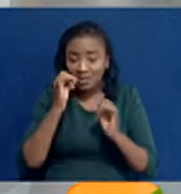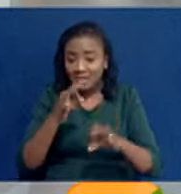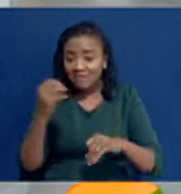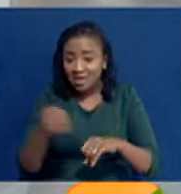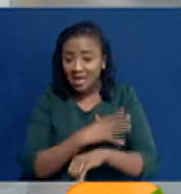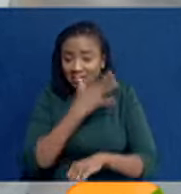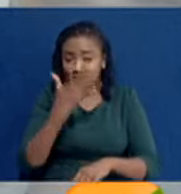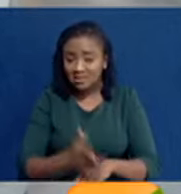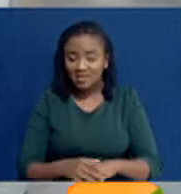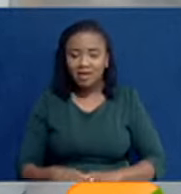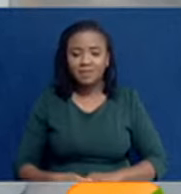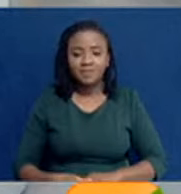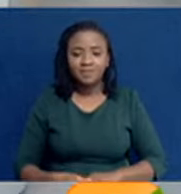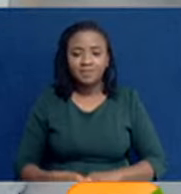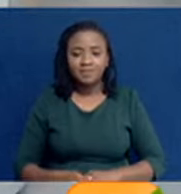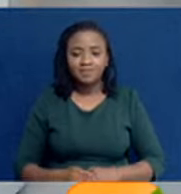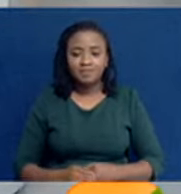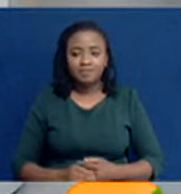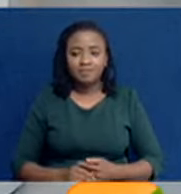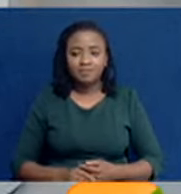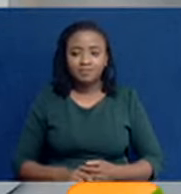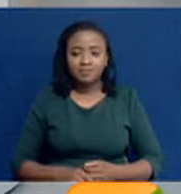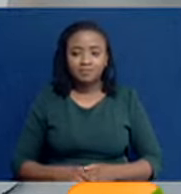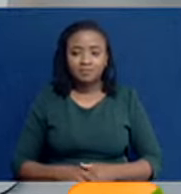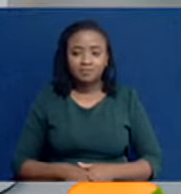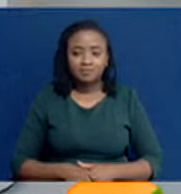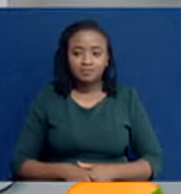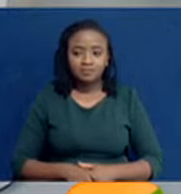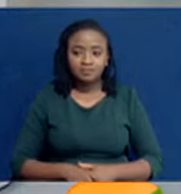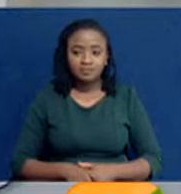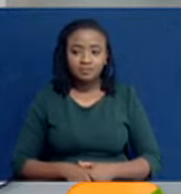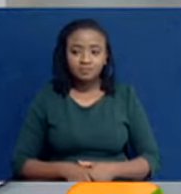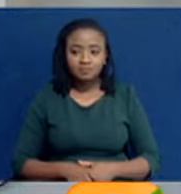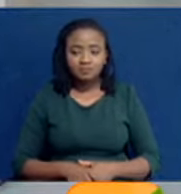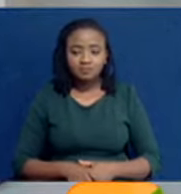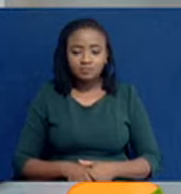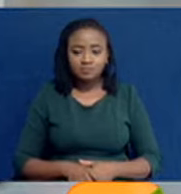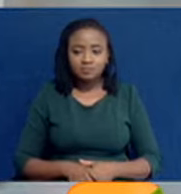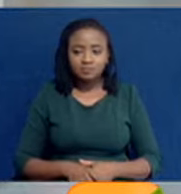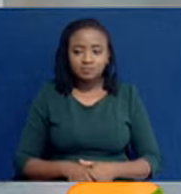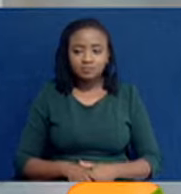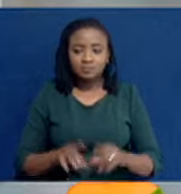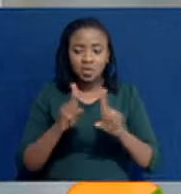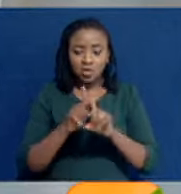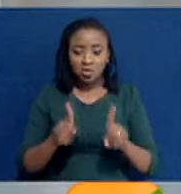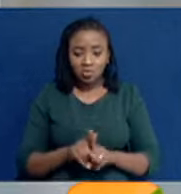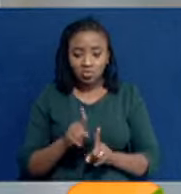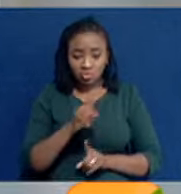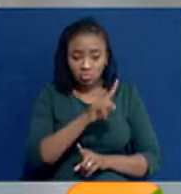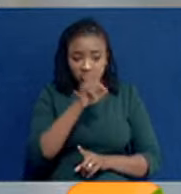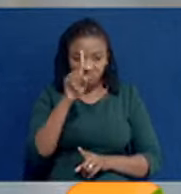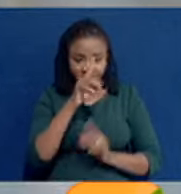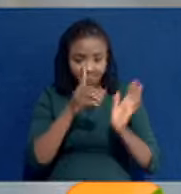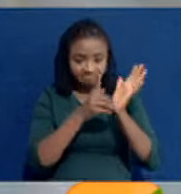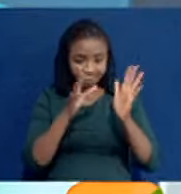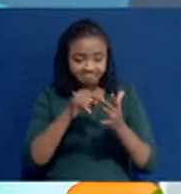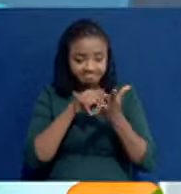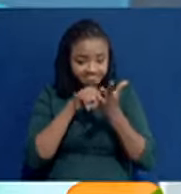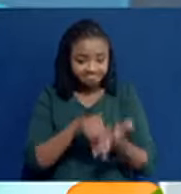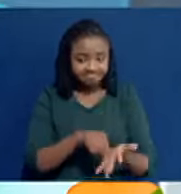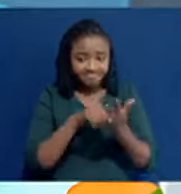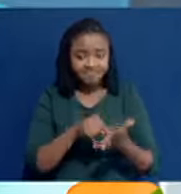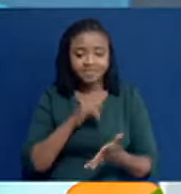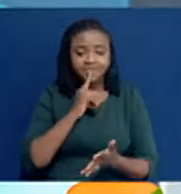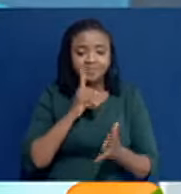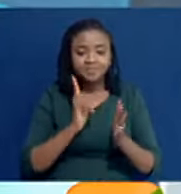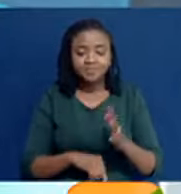the treatment is also important. They insist very much that they should not